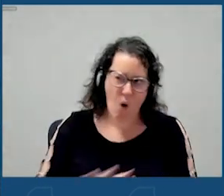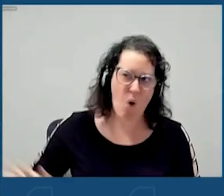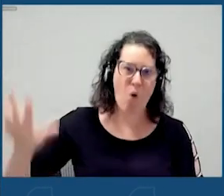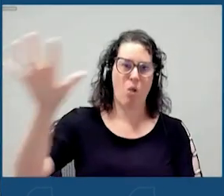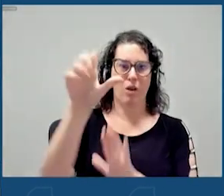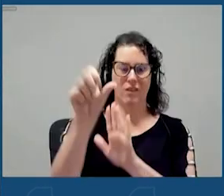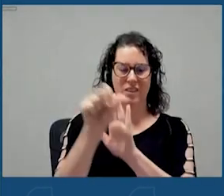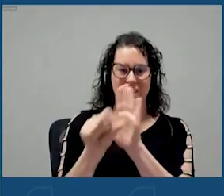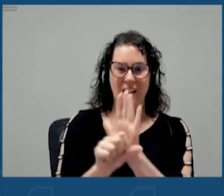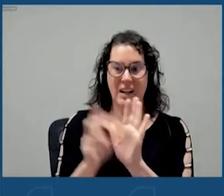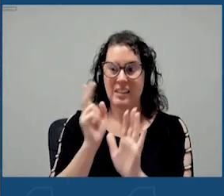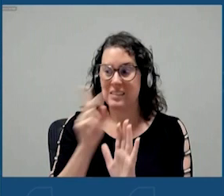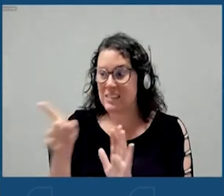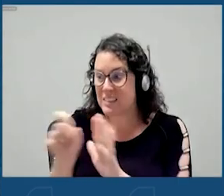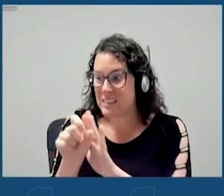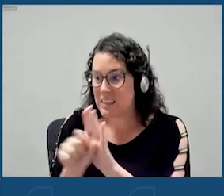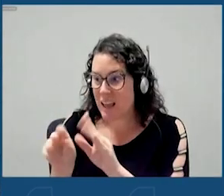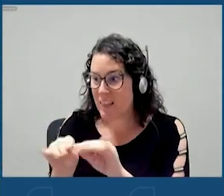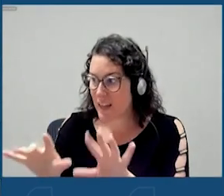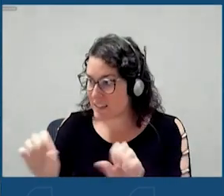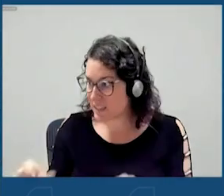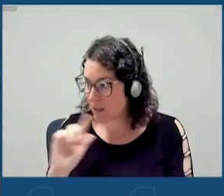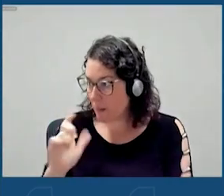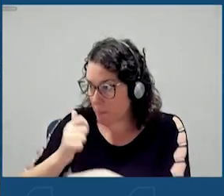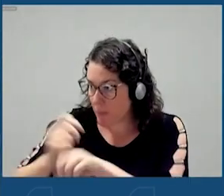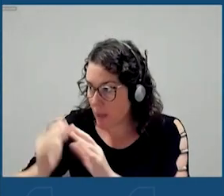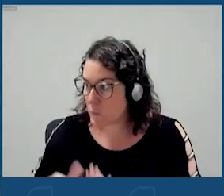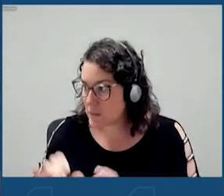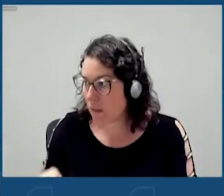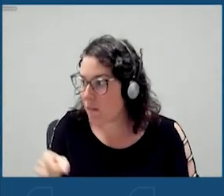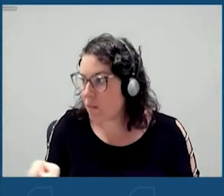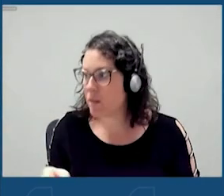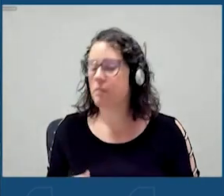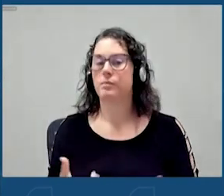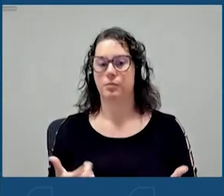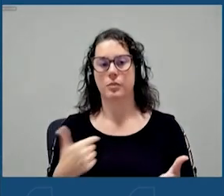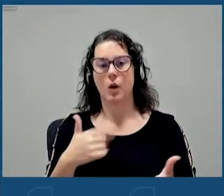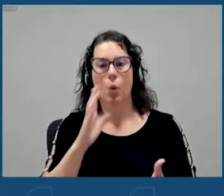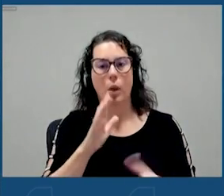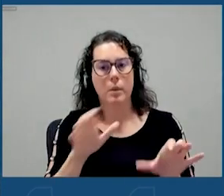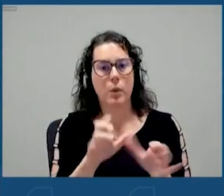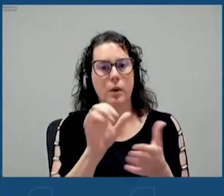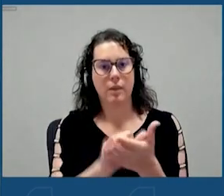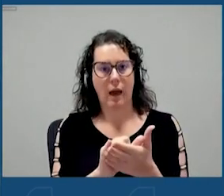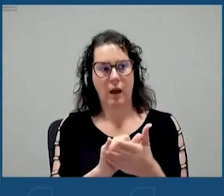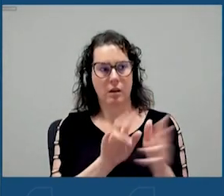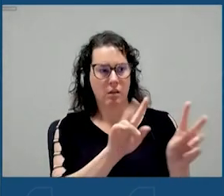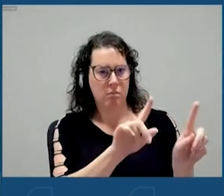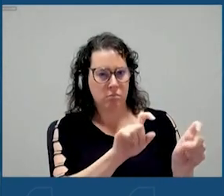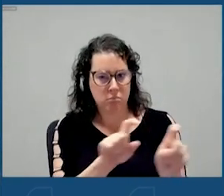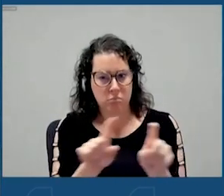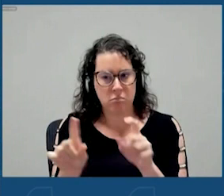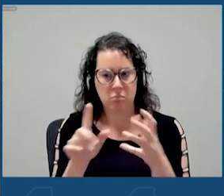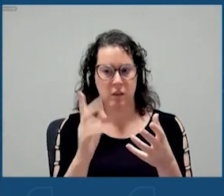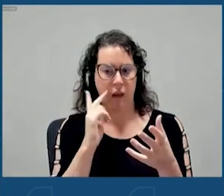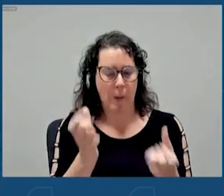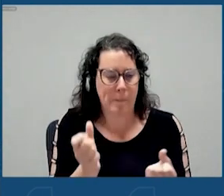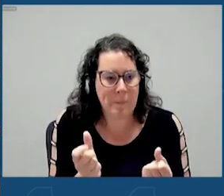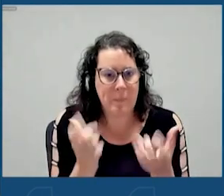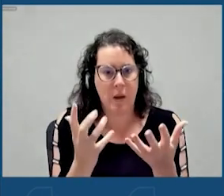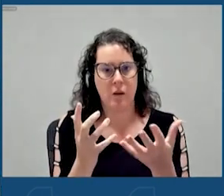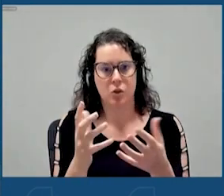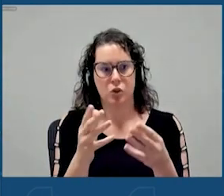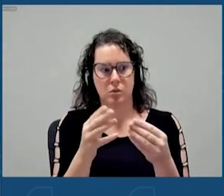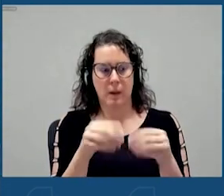plot of state land and it's ours, can I put a house there? Can I build housing there? So we're going to be doing an inventory. Right now it's going on. All